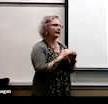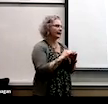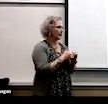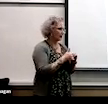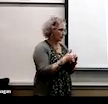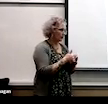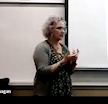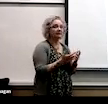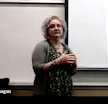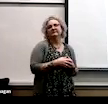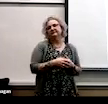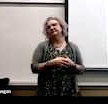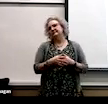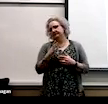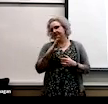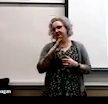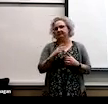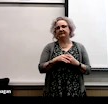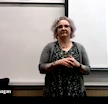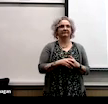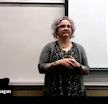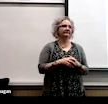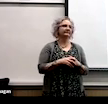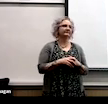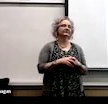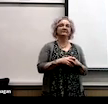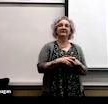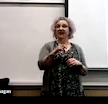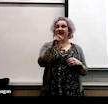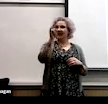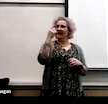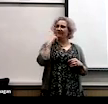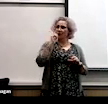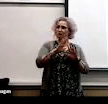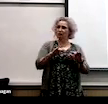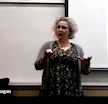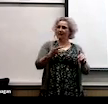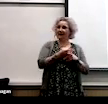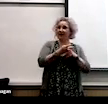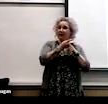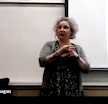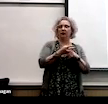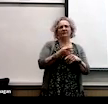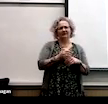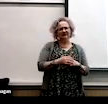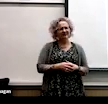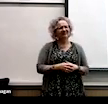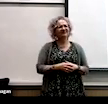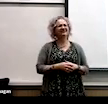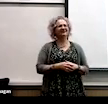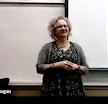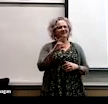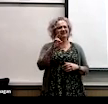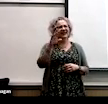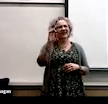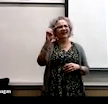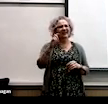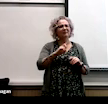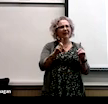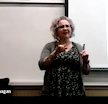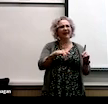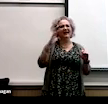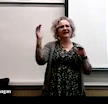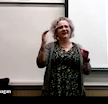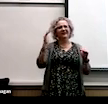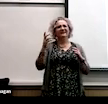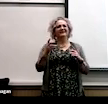pediatric side. I would totally understand that that happened to you on the adult side. Yes. I wouldn't have complained if that was the adult side.